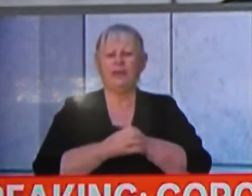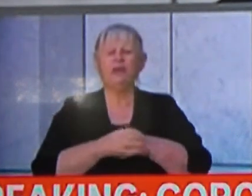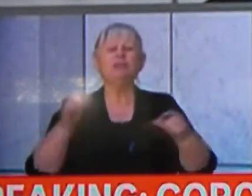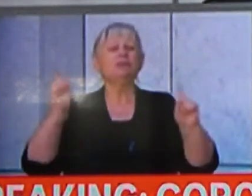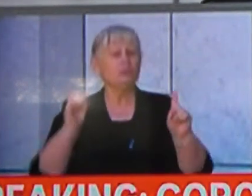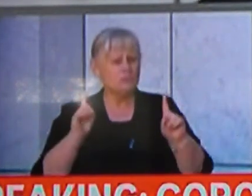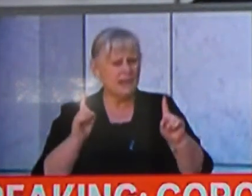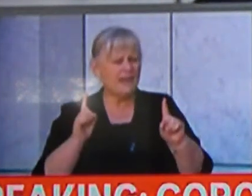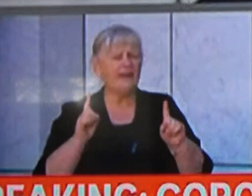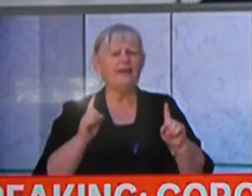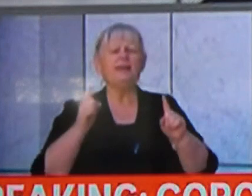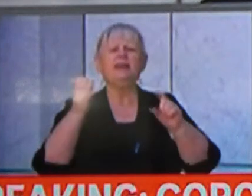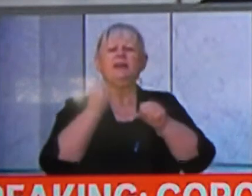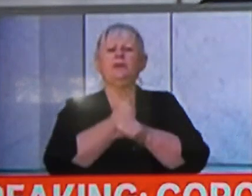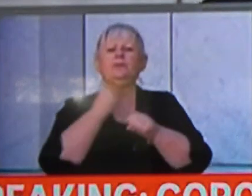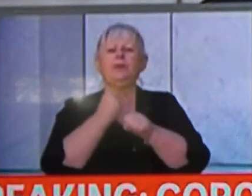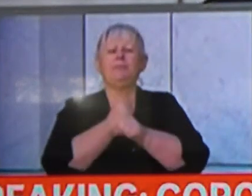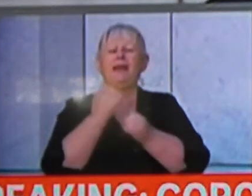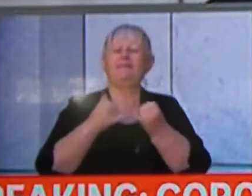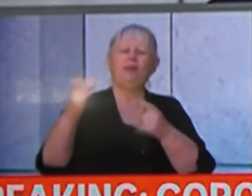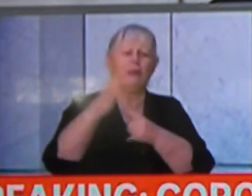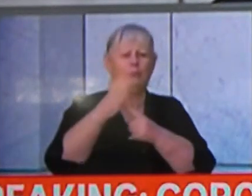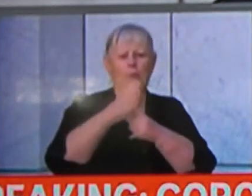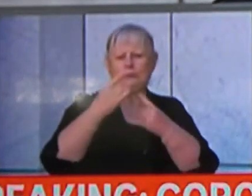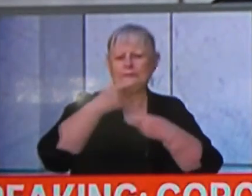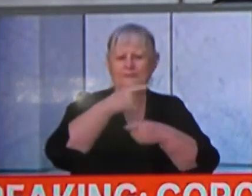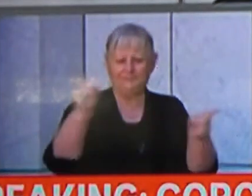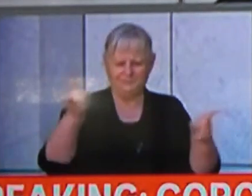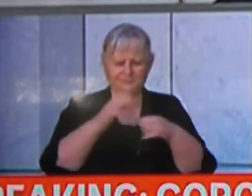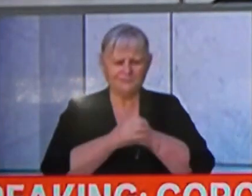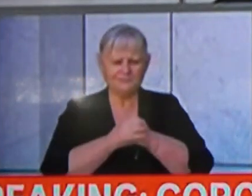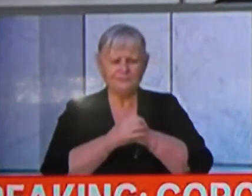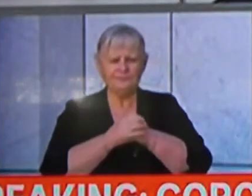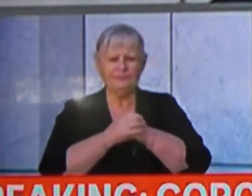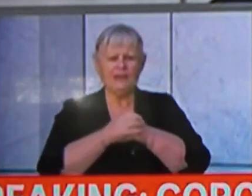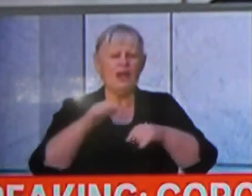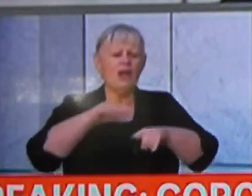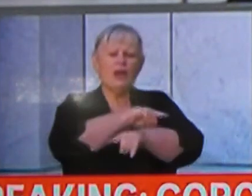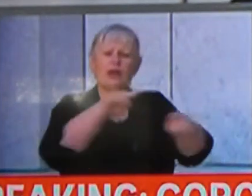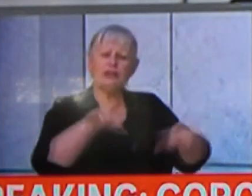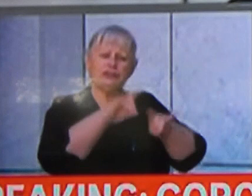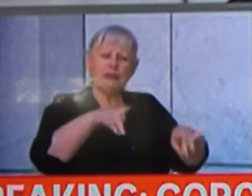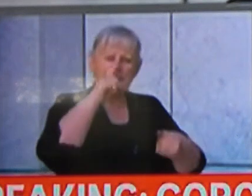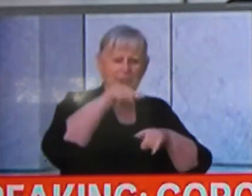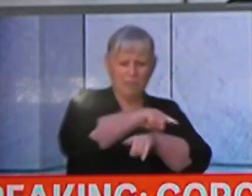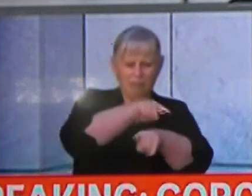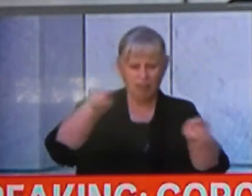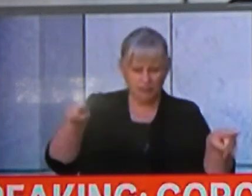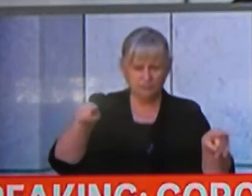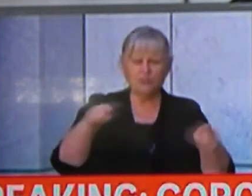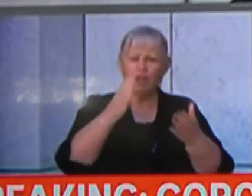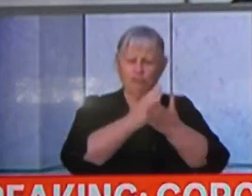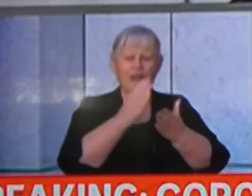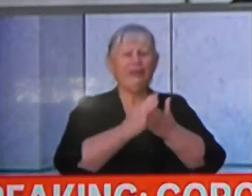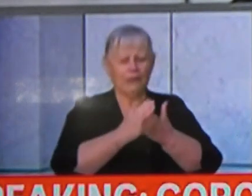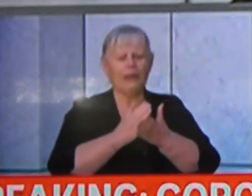Today, we are making important announcements to support those Australians that will be in the front